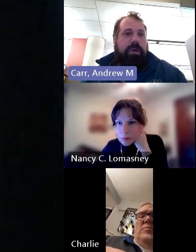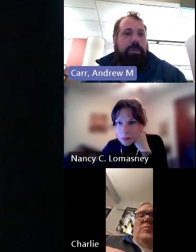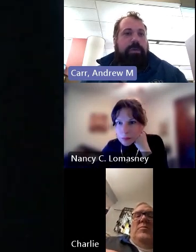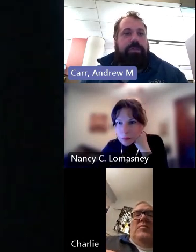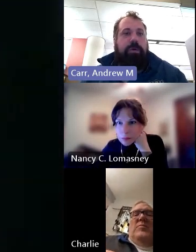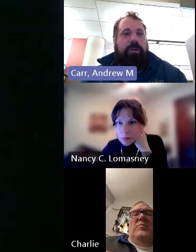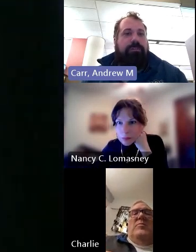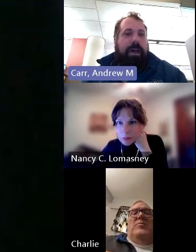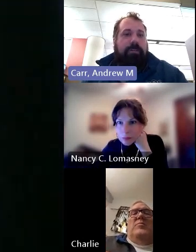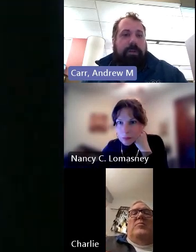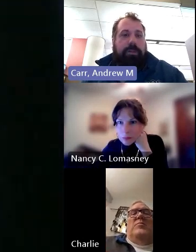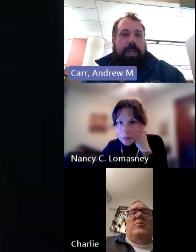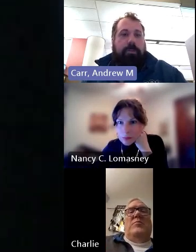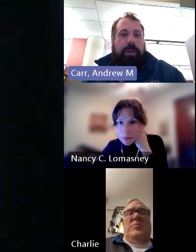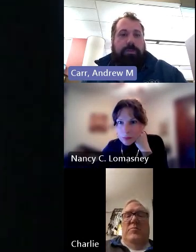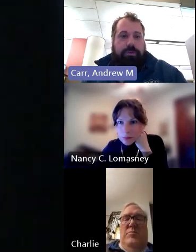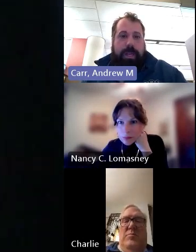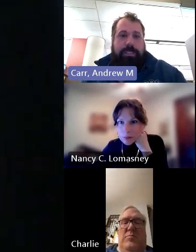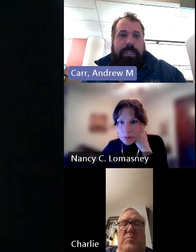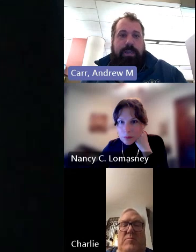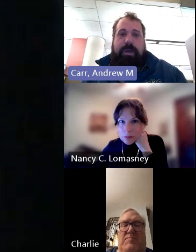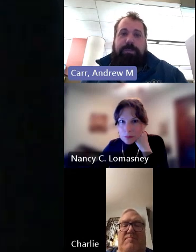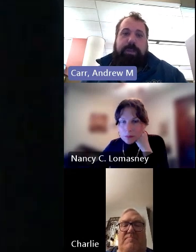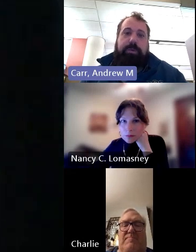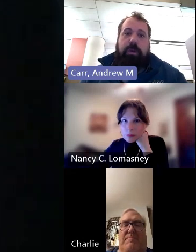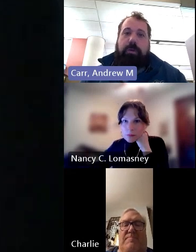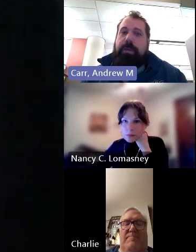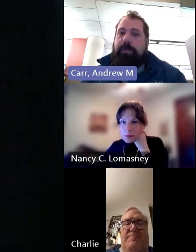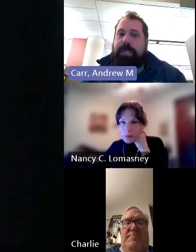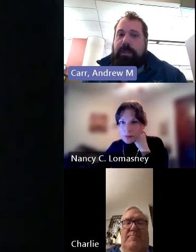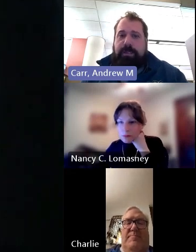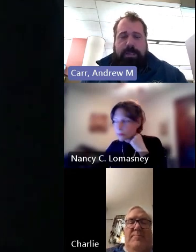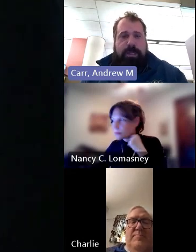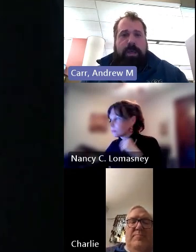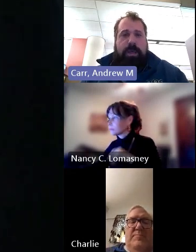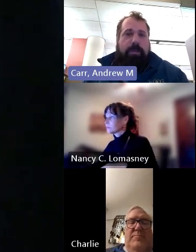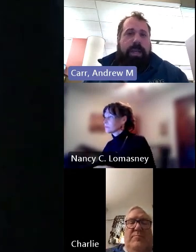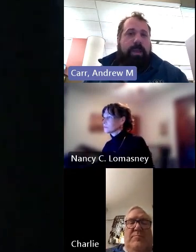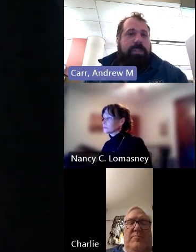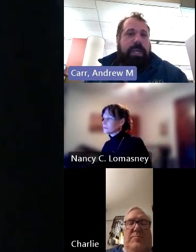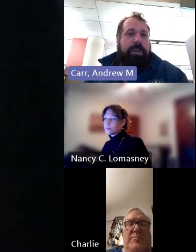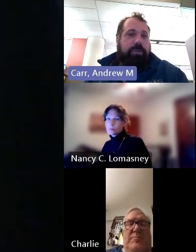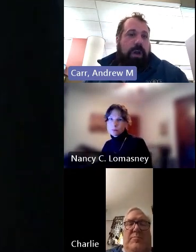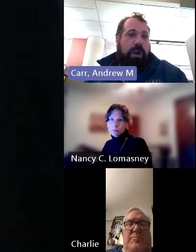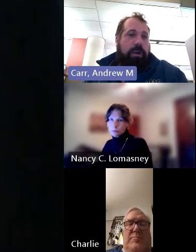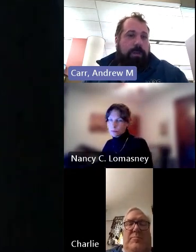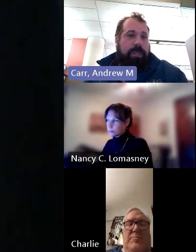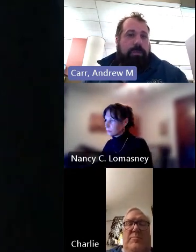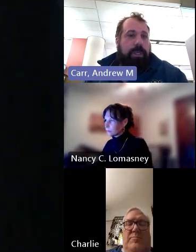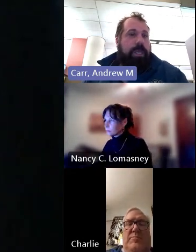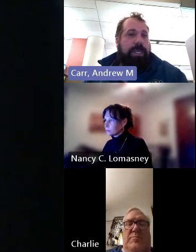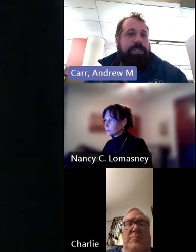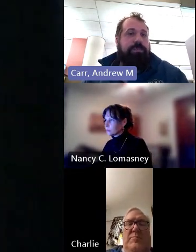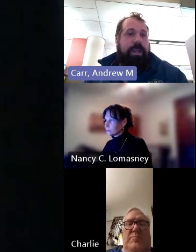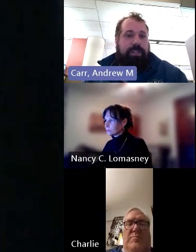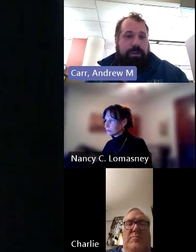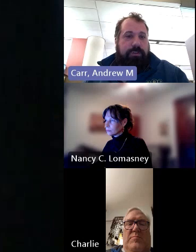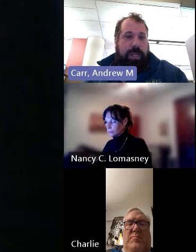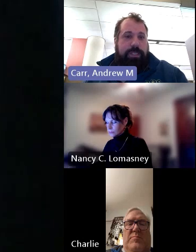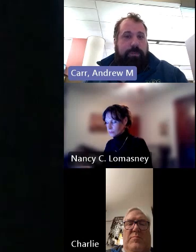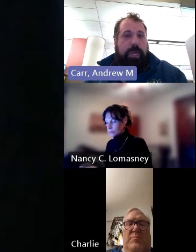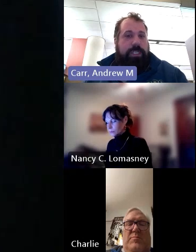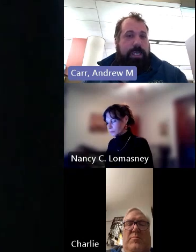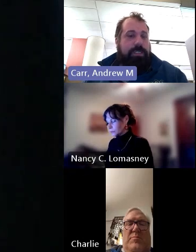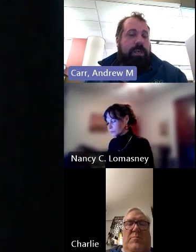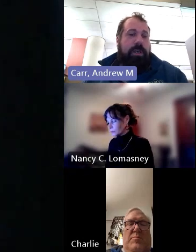like to welcome you to our 5-year light rail transit investment program update. My name is Andrew Carr. I'm the communications manager